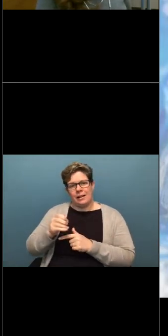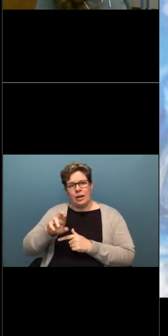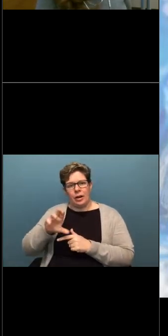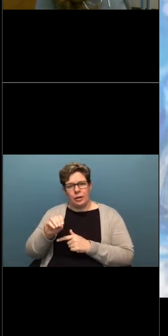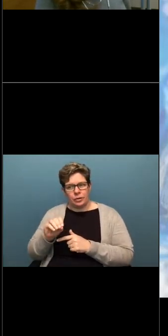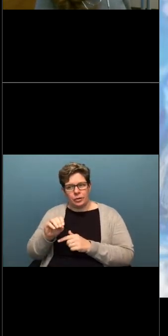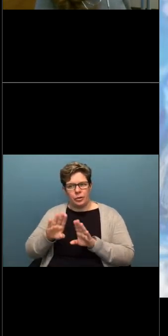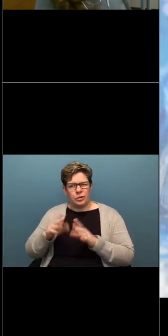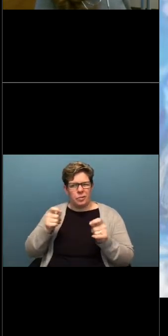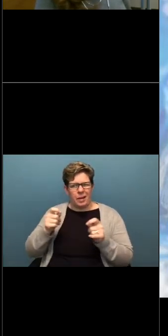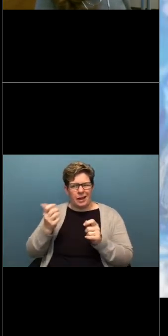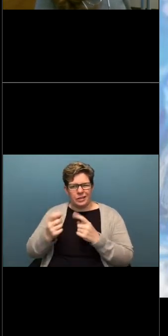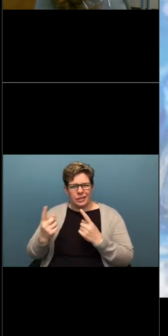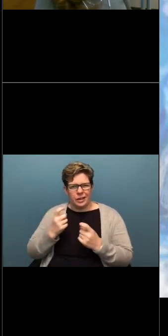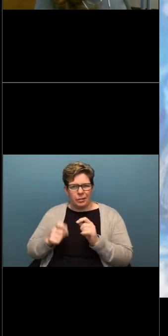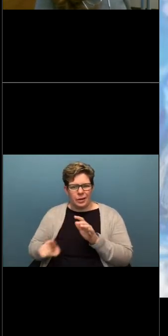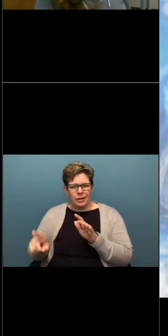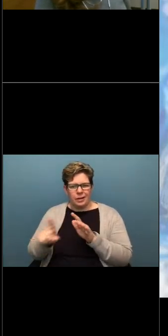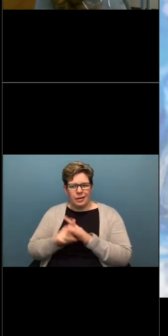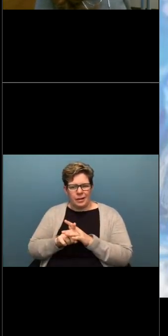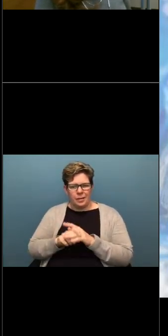any questions that may have come up.